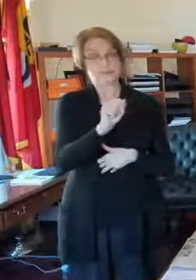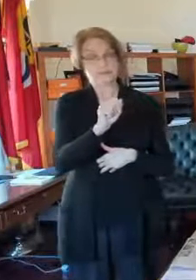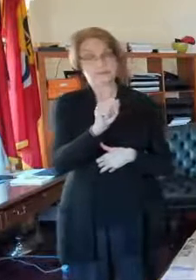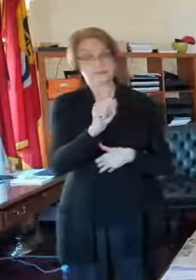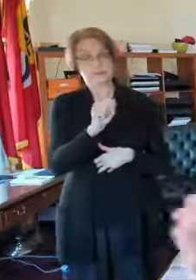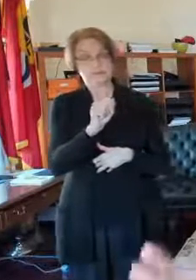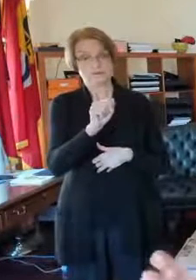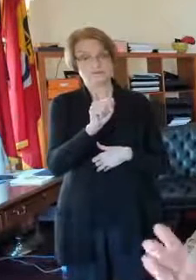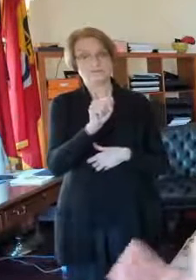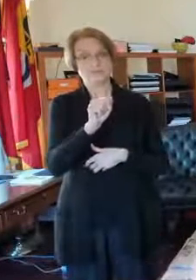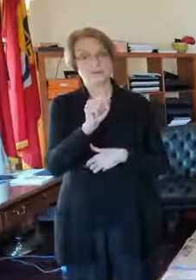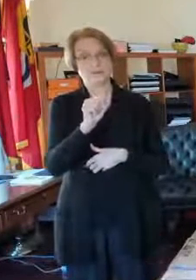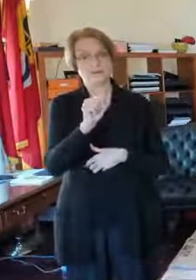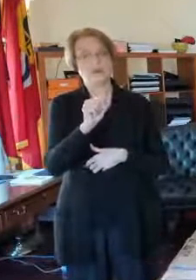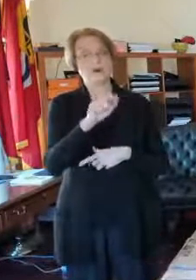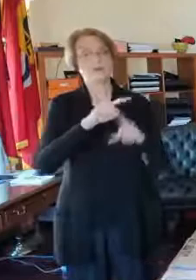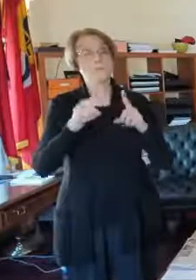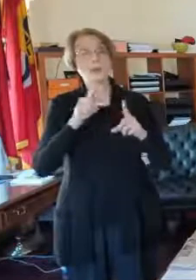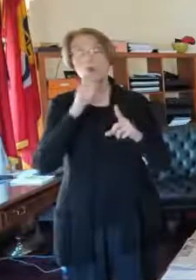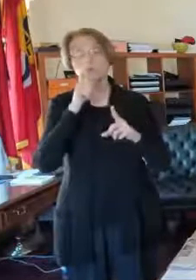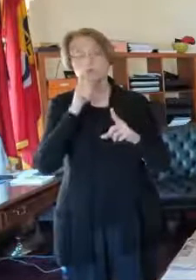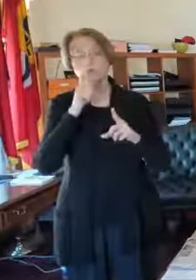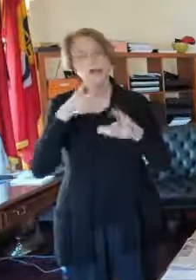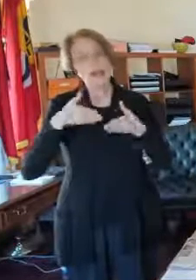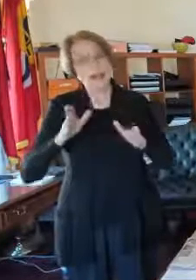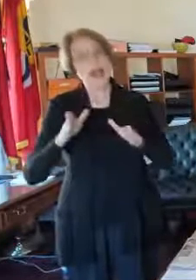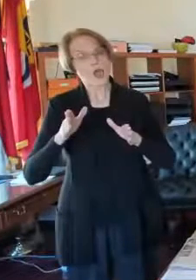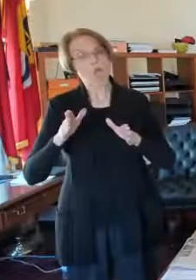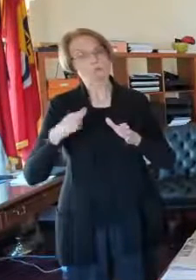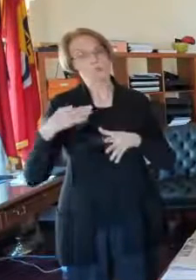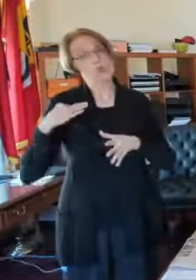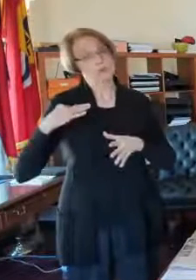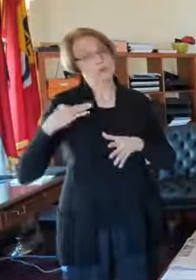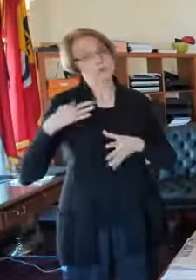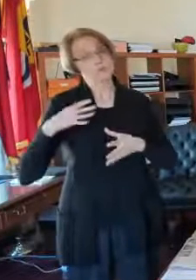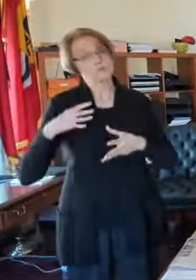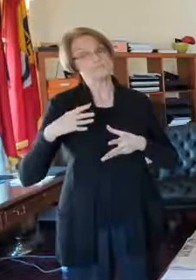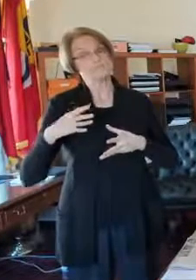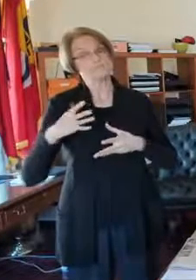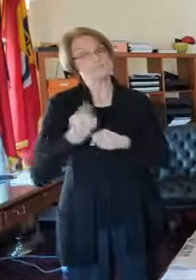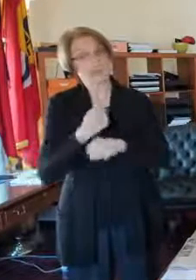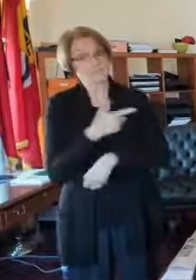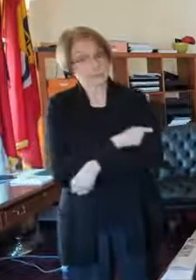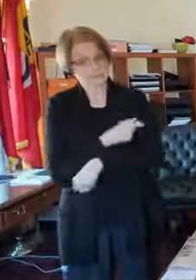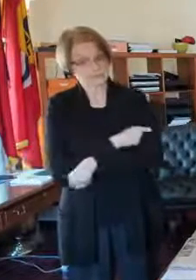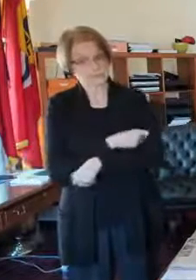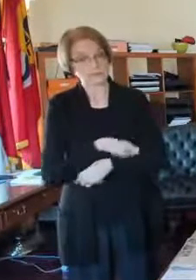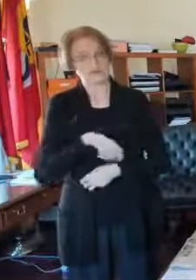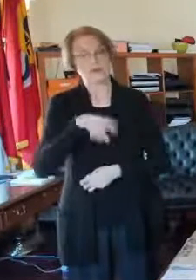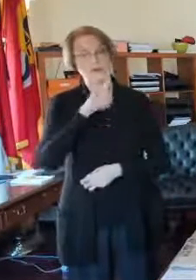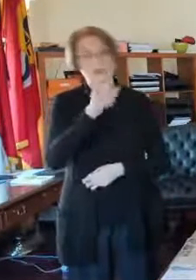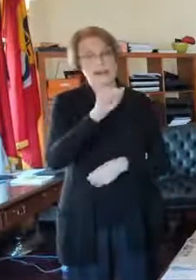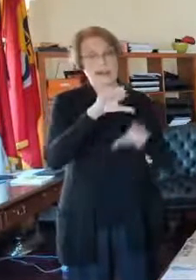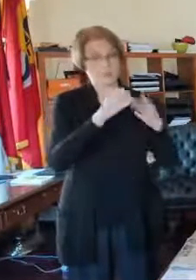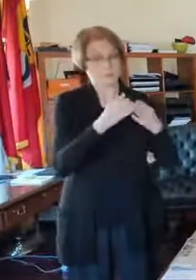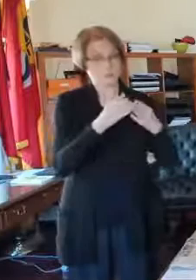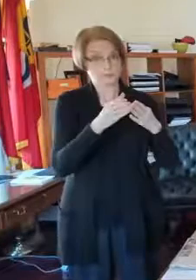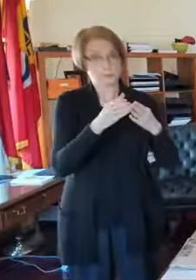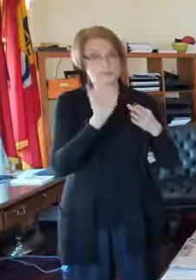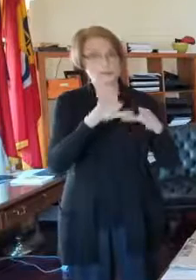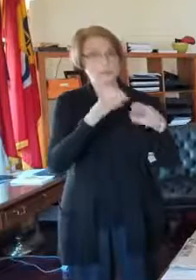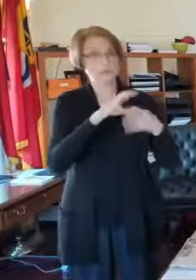are authorized or allowed to take the vaccine are people in phase 1A, which